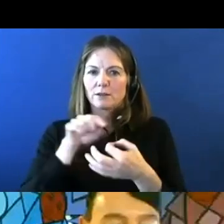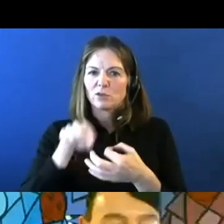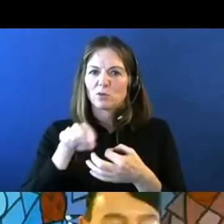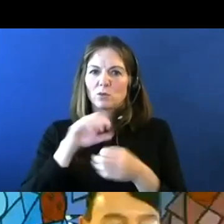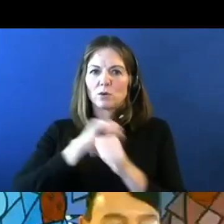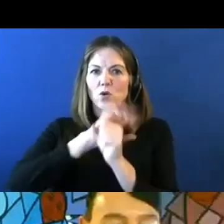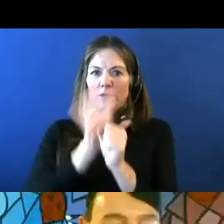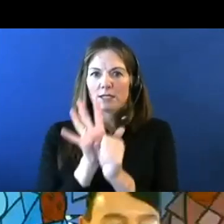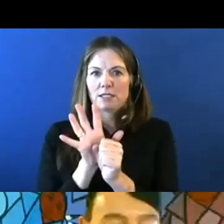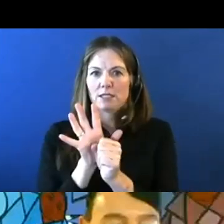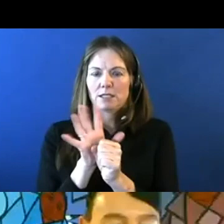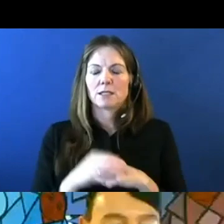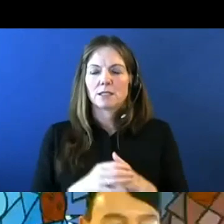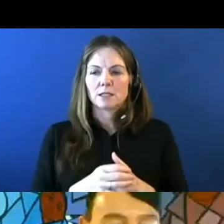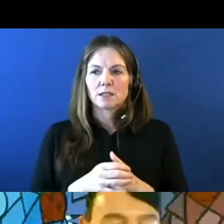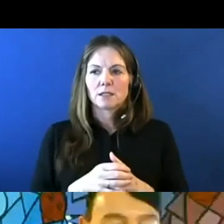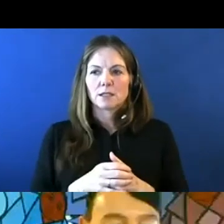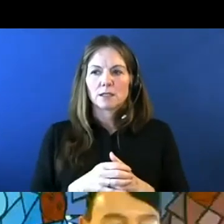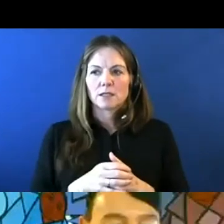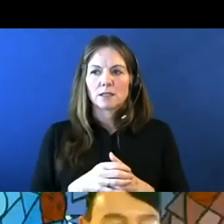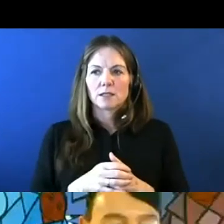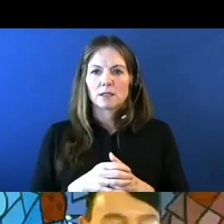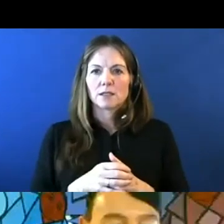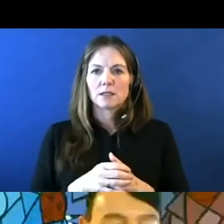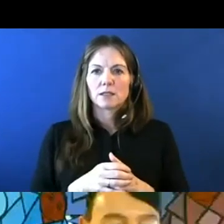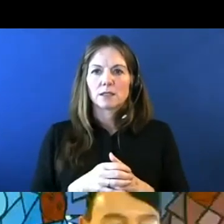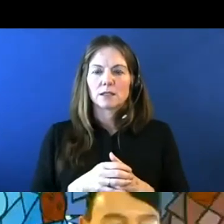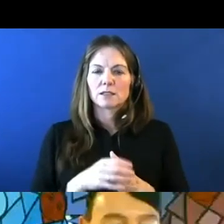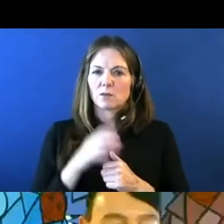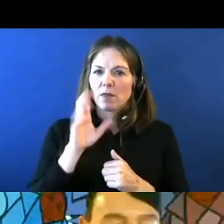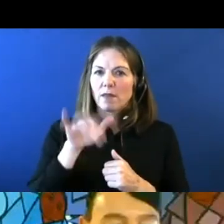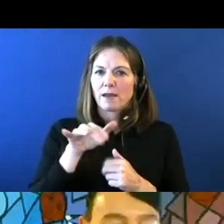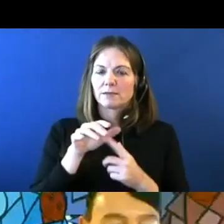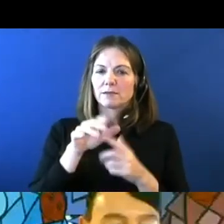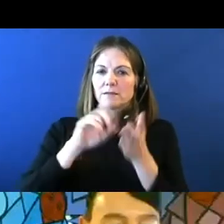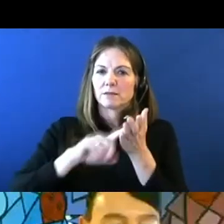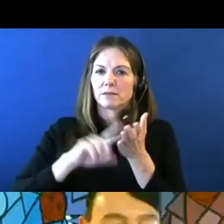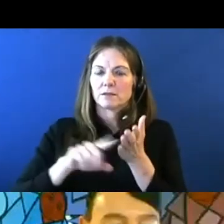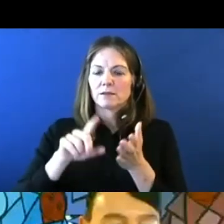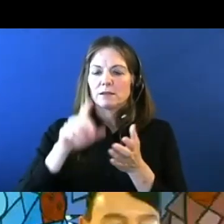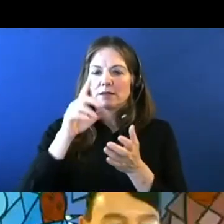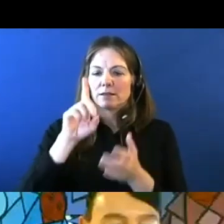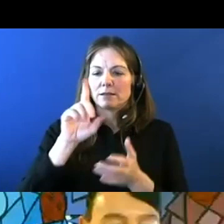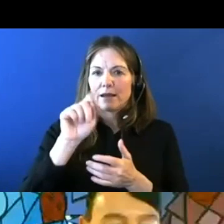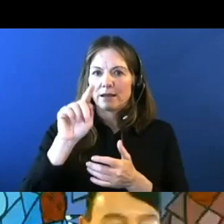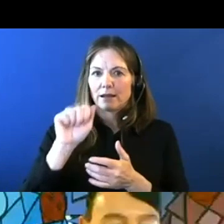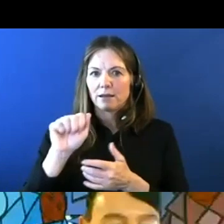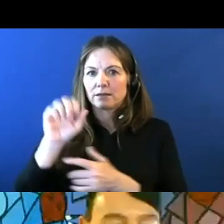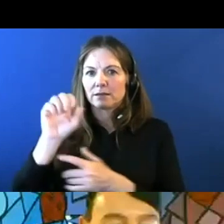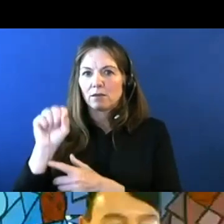it's looking at a really cool data software. It's the Vancouver Community